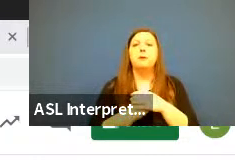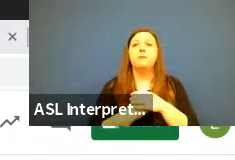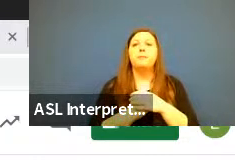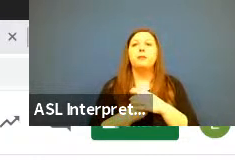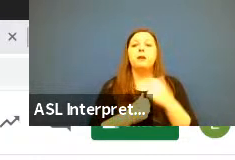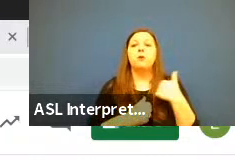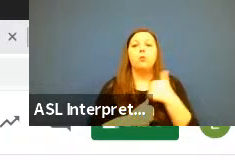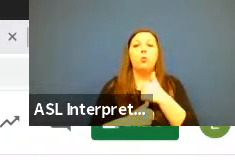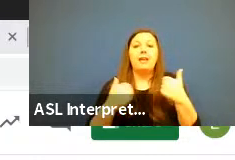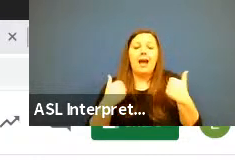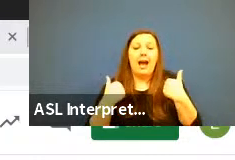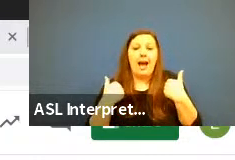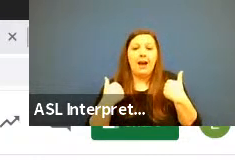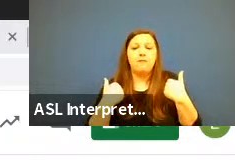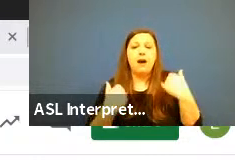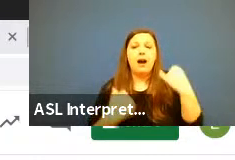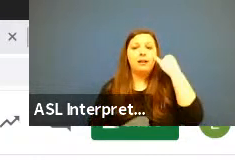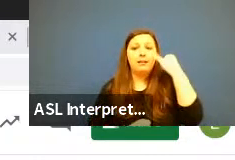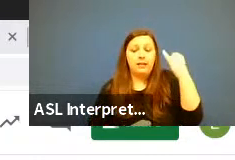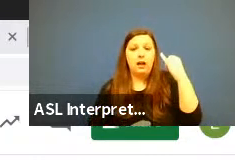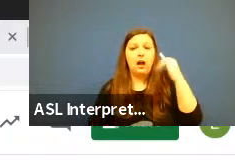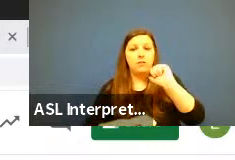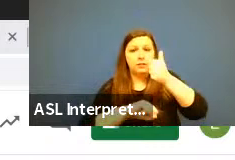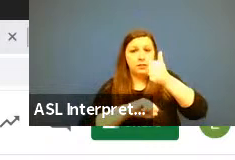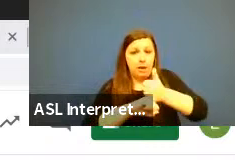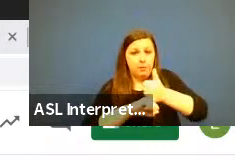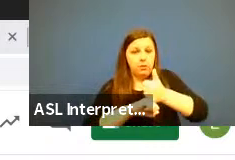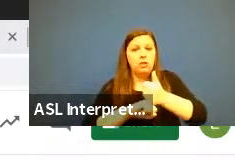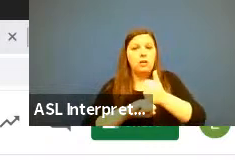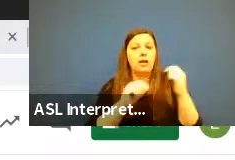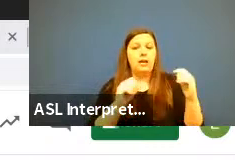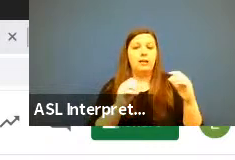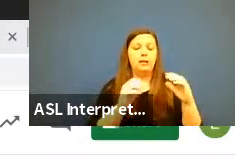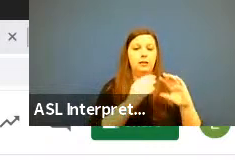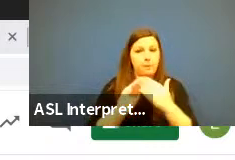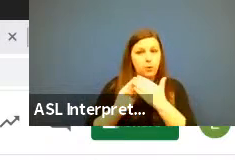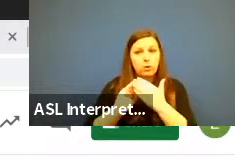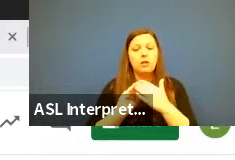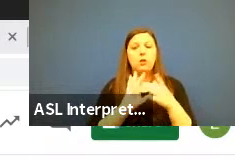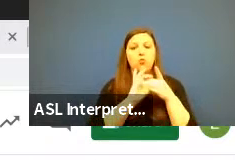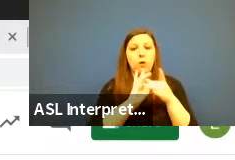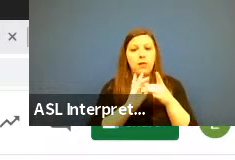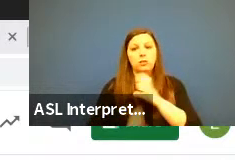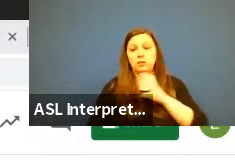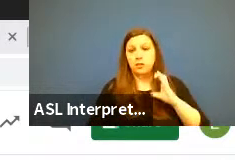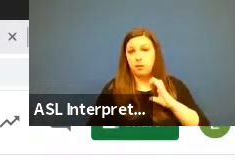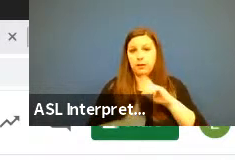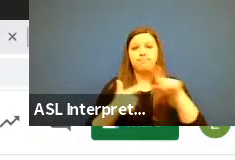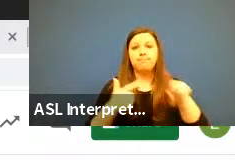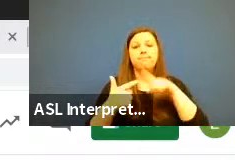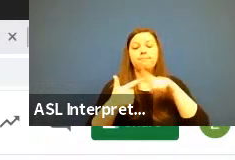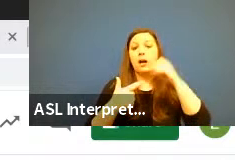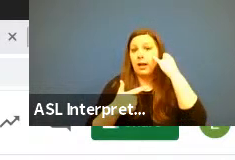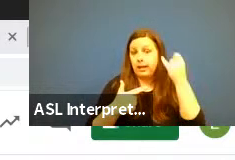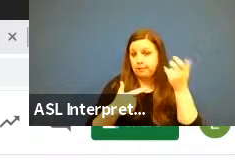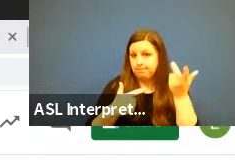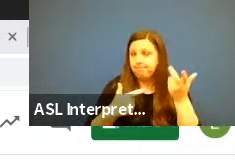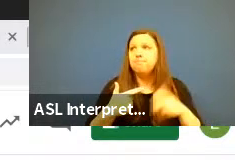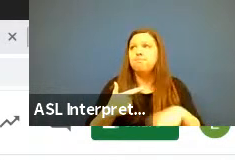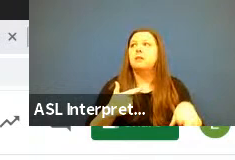We have the idea of establishing a community relations committee. We have the idea of trying to gather